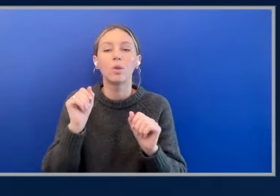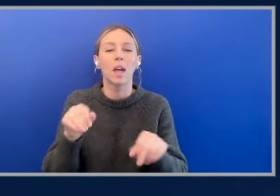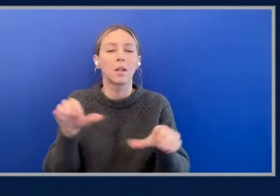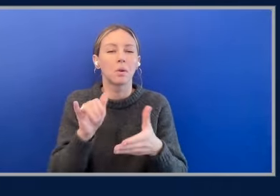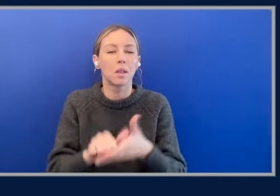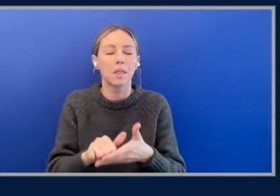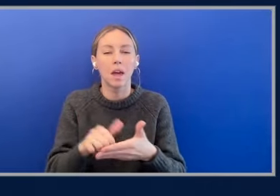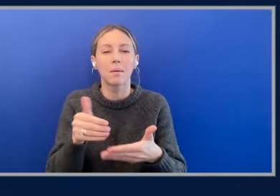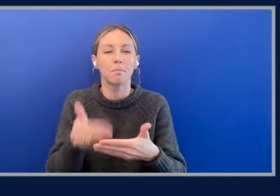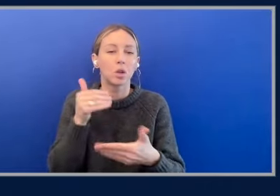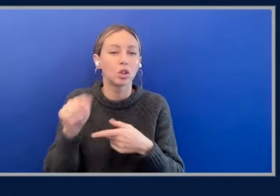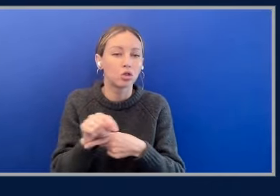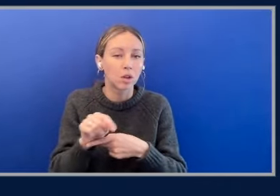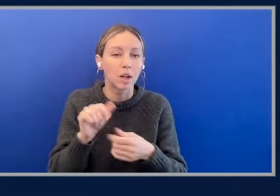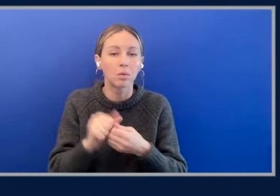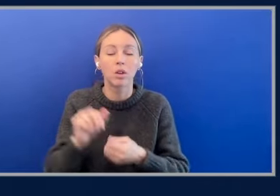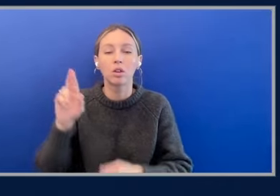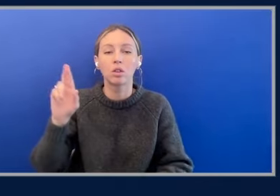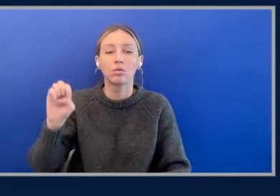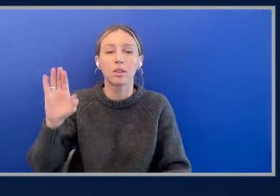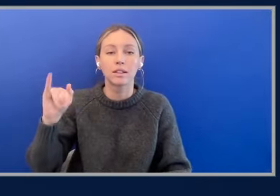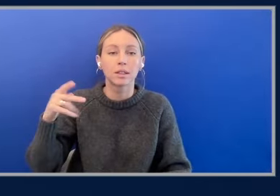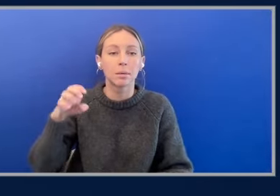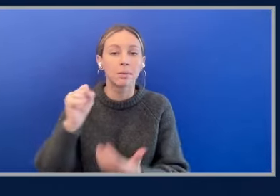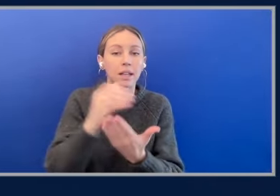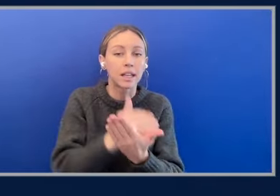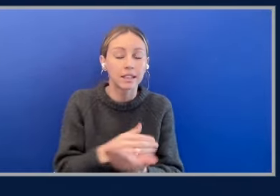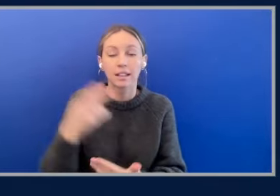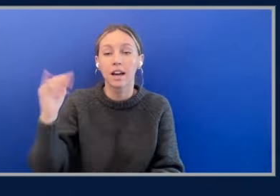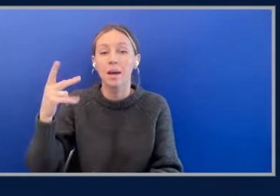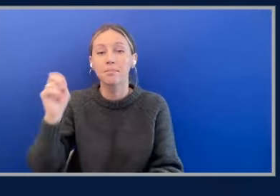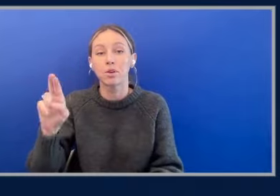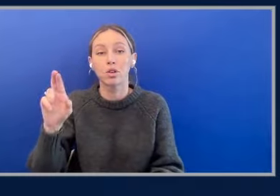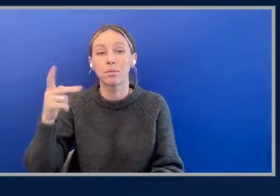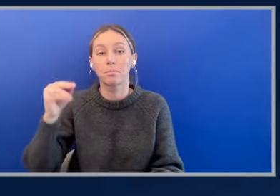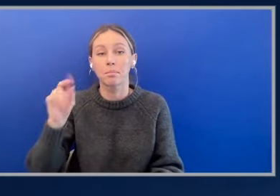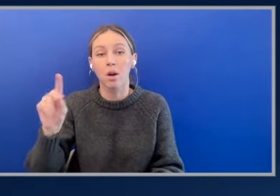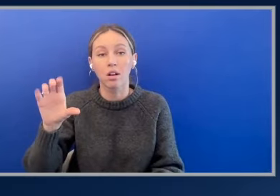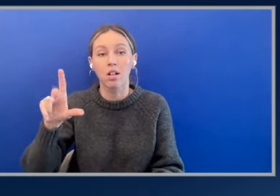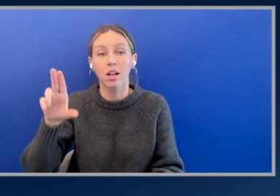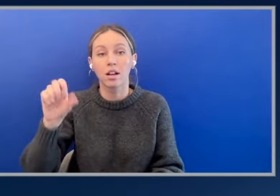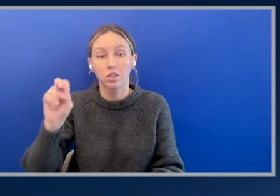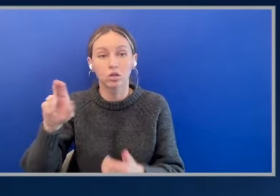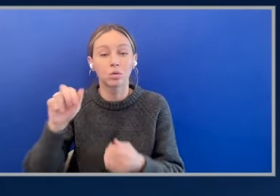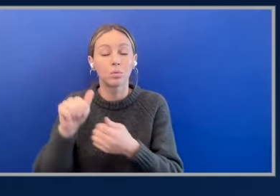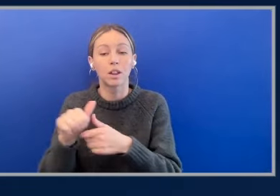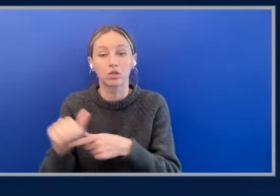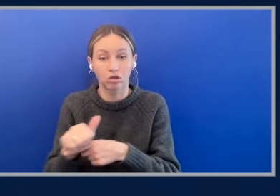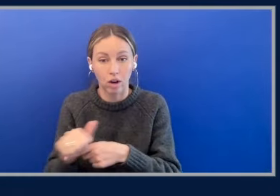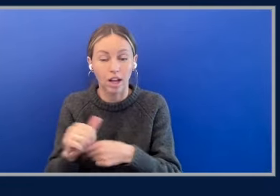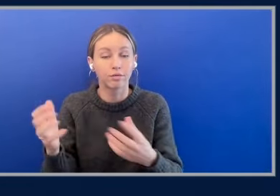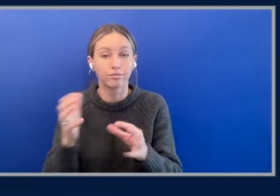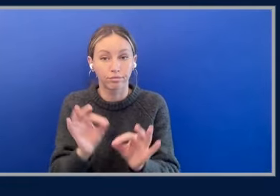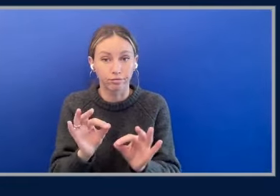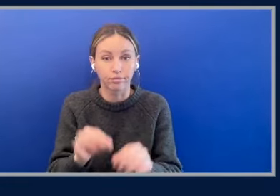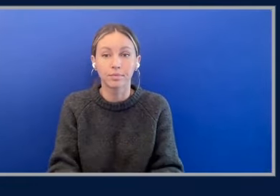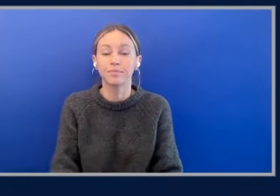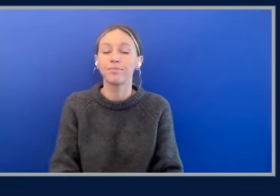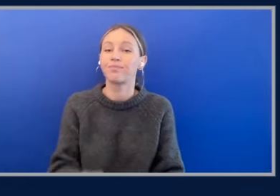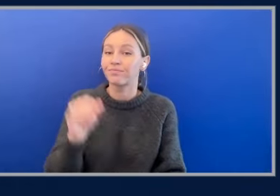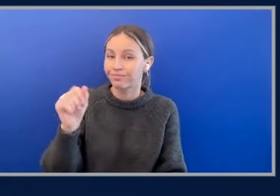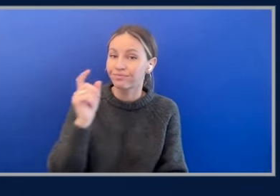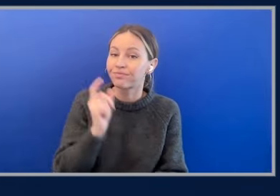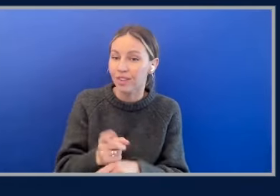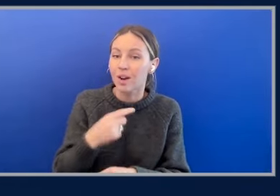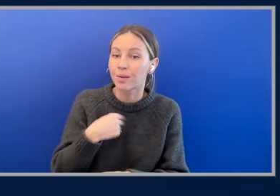pre-training with recipes, plus a HyperPod cluster with training plans. That would, yes, really we talked with Faye about that. Faye walked us through all